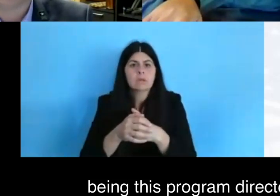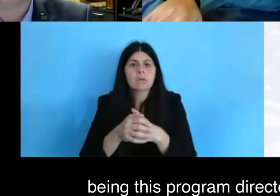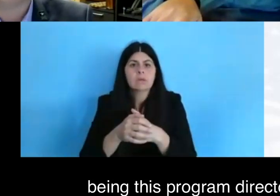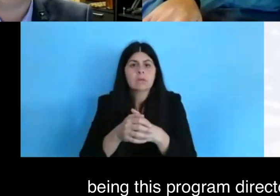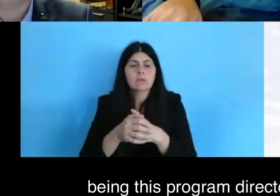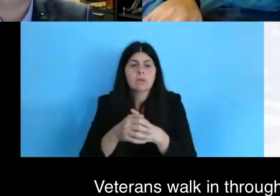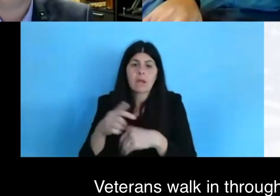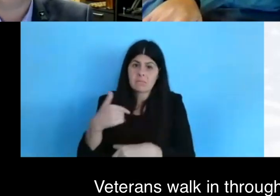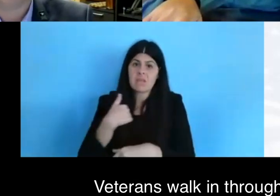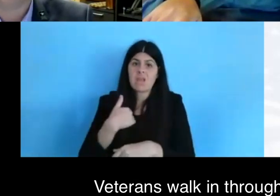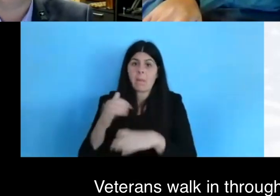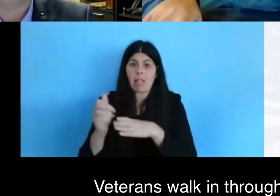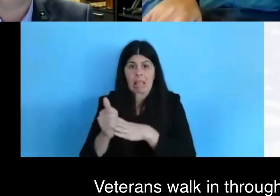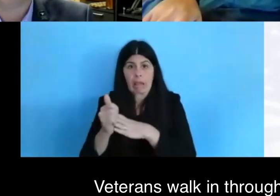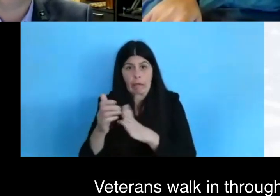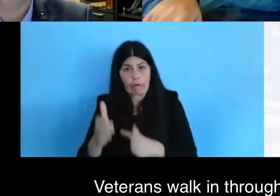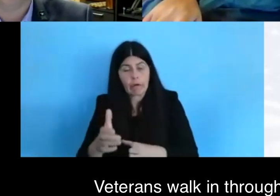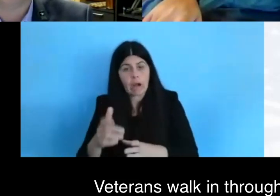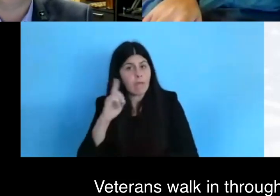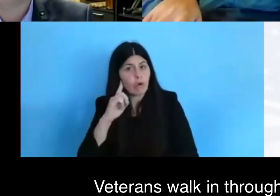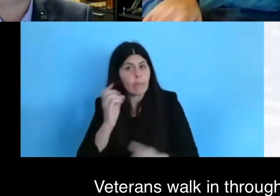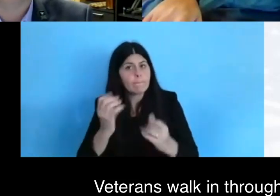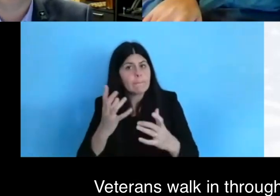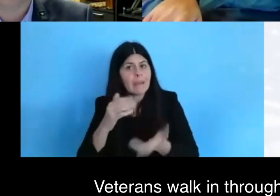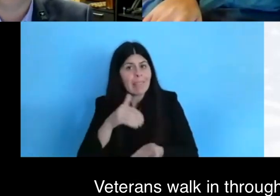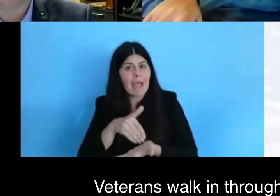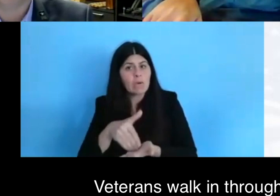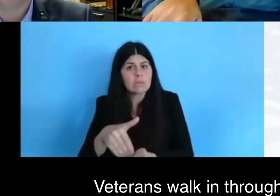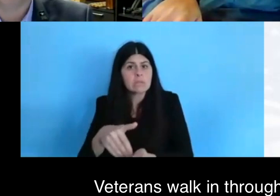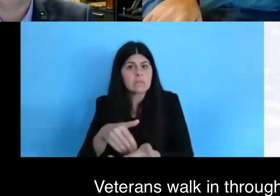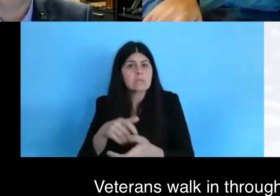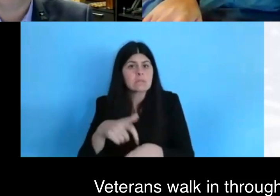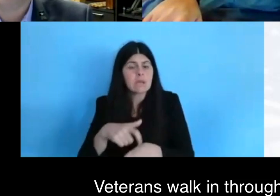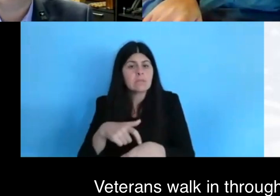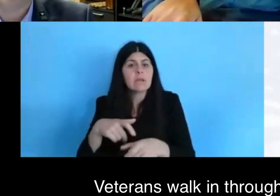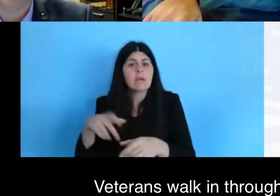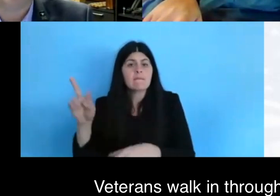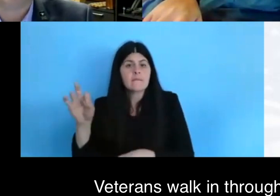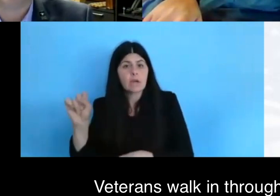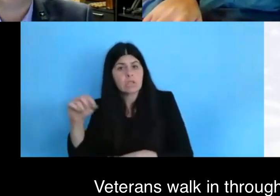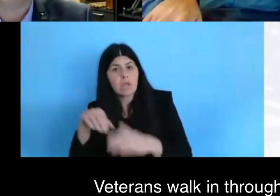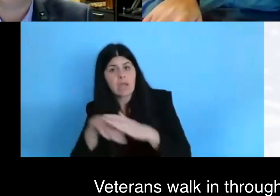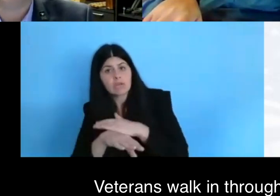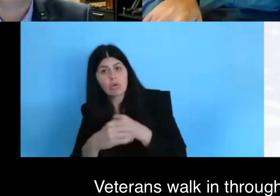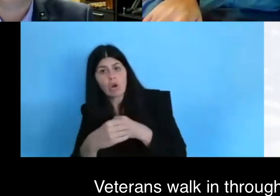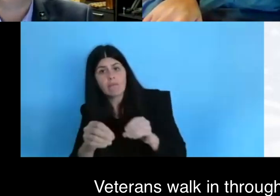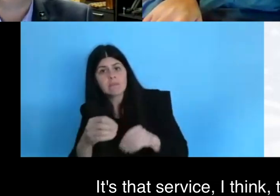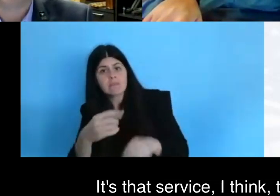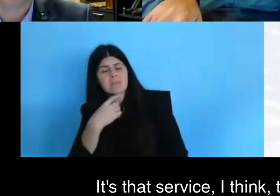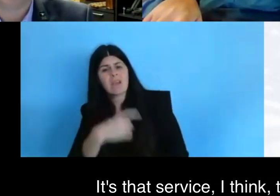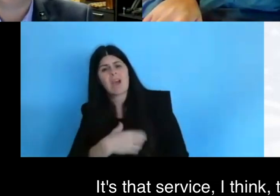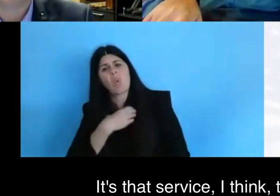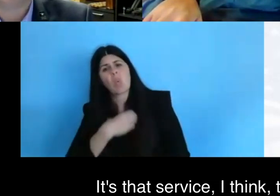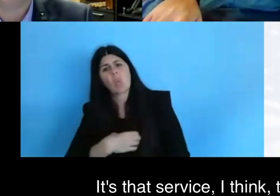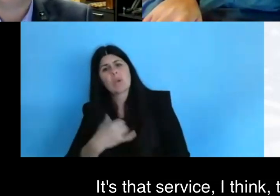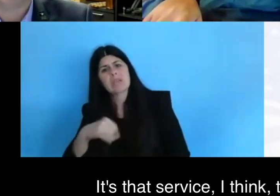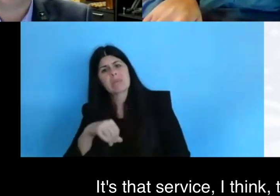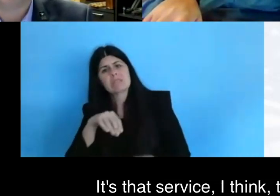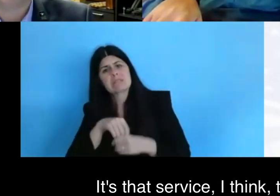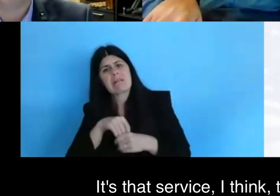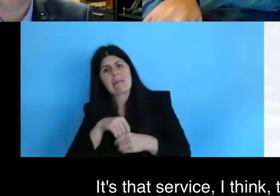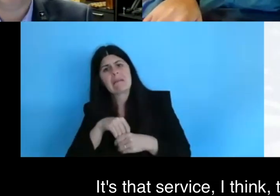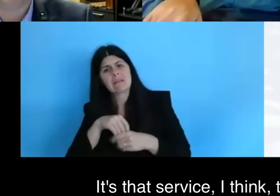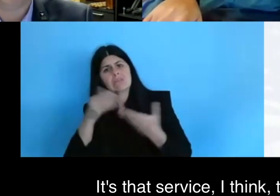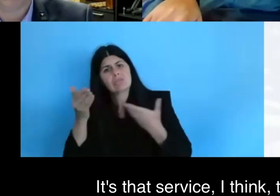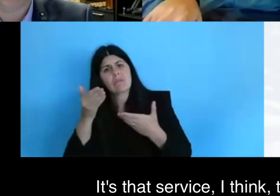this 1,000 times. Veterans walk in through the office, multiple offices of folks, and say, I wish I was still in. It's that service, I